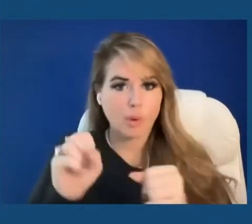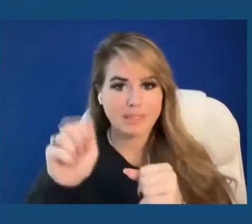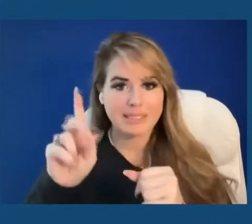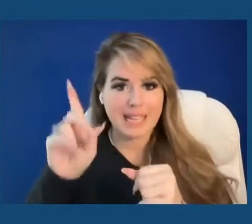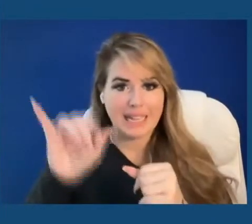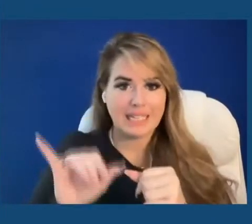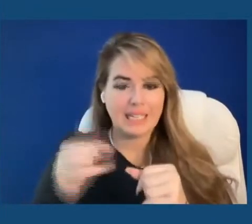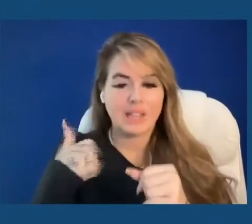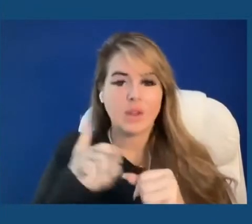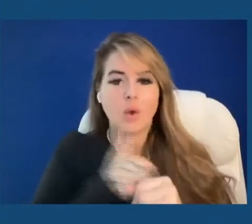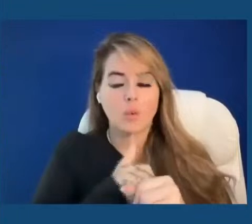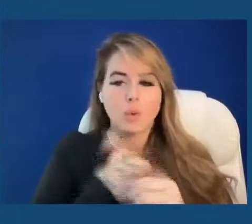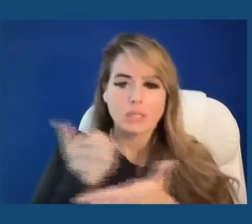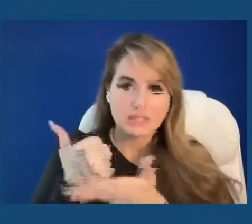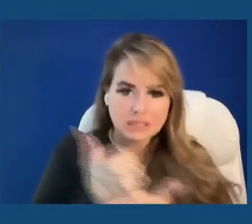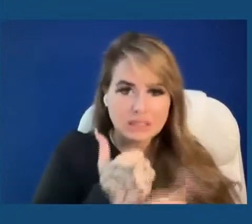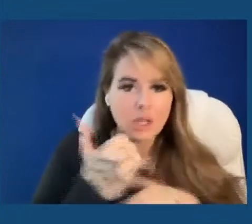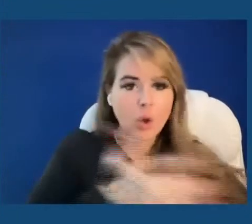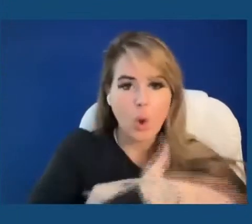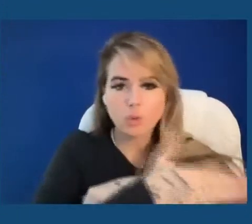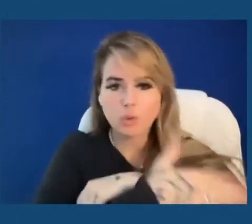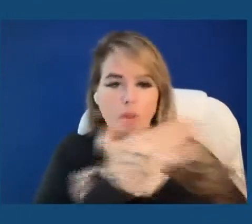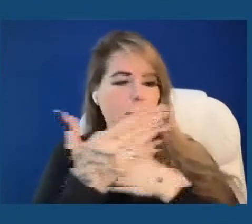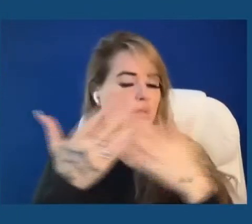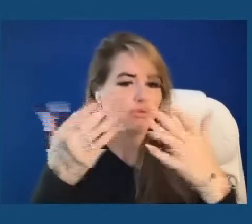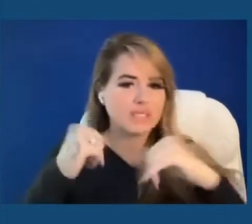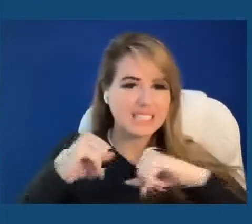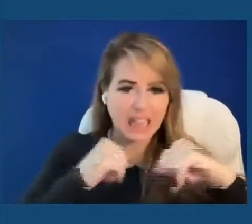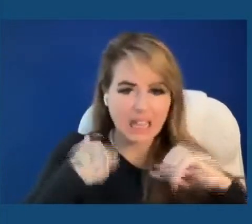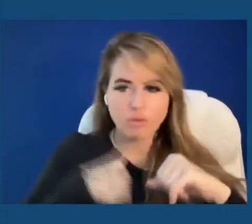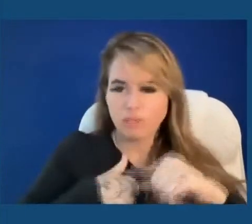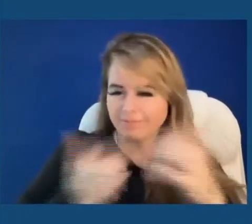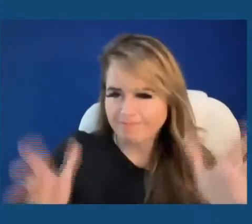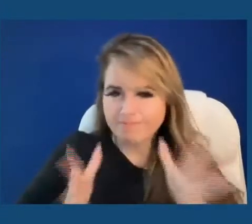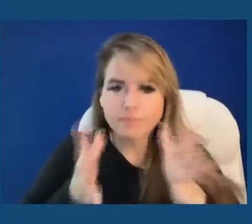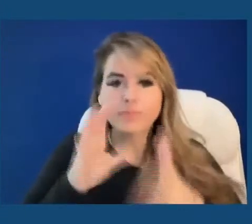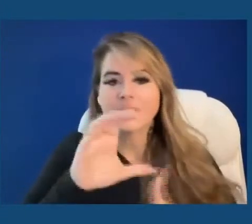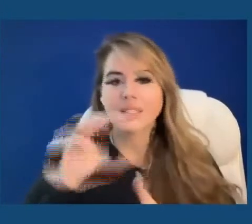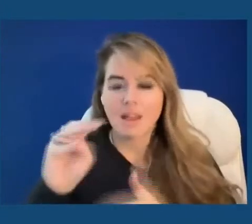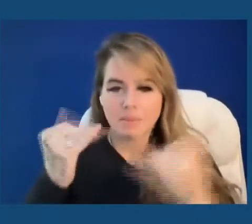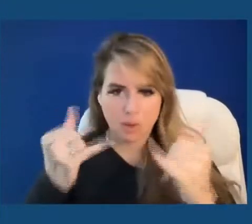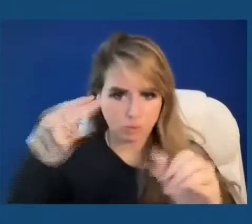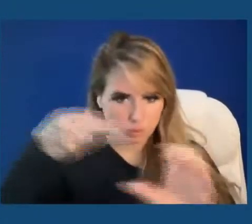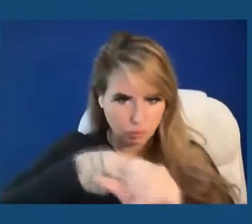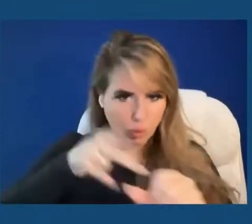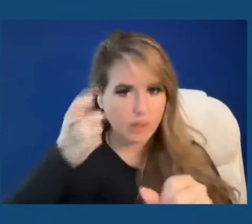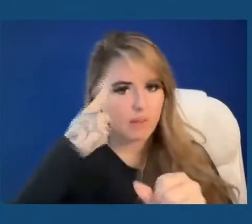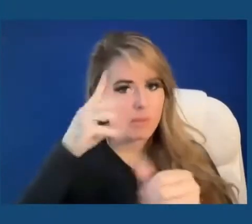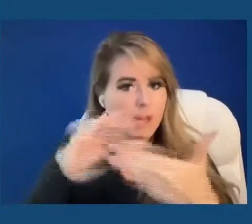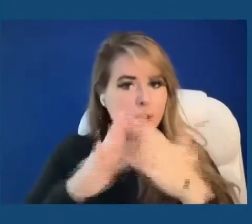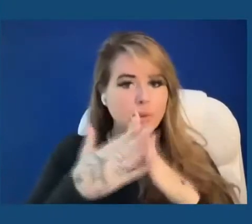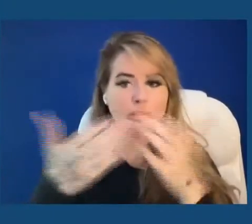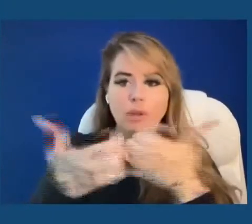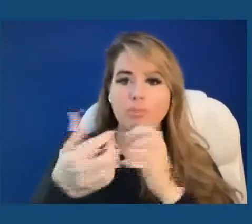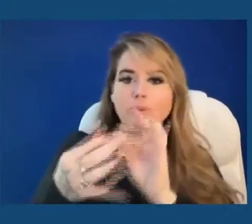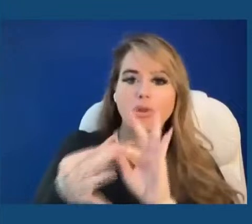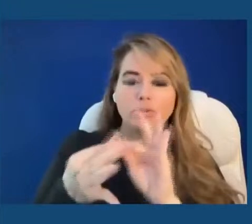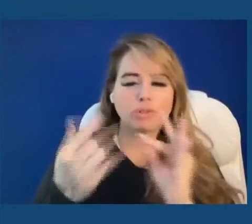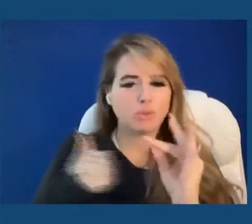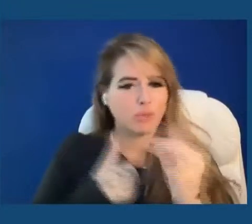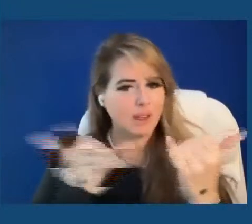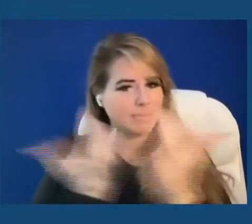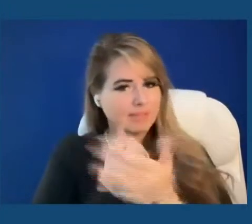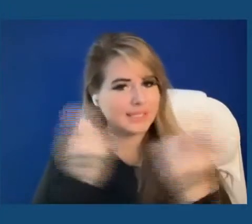led coastal resiliency efforts here. CCOM joins our government and community partners to celebrate today's